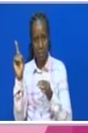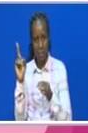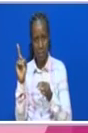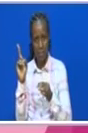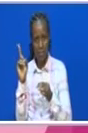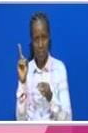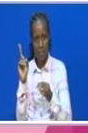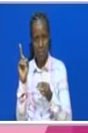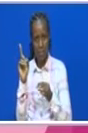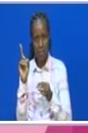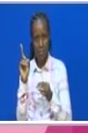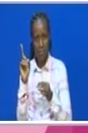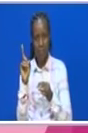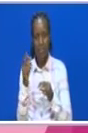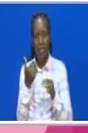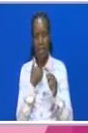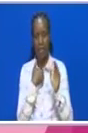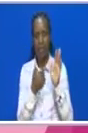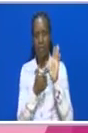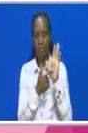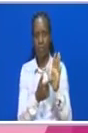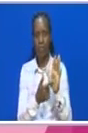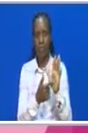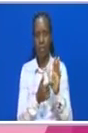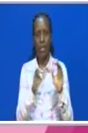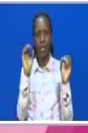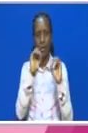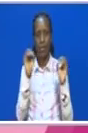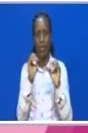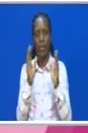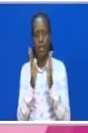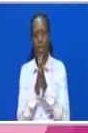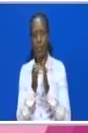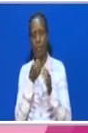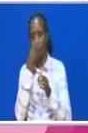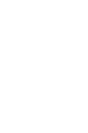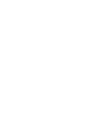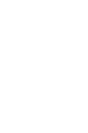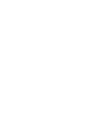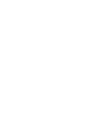I've highlighted none and flowers and are. Why?